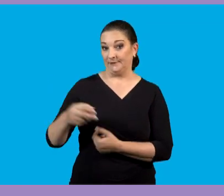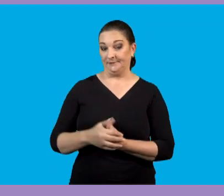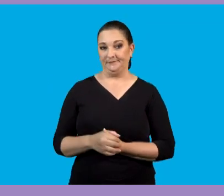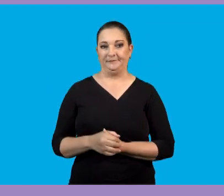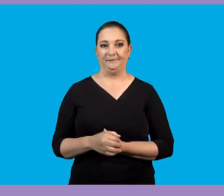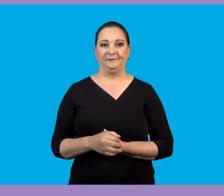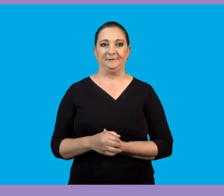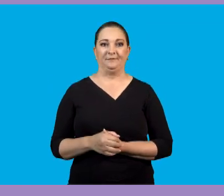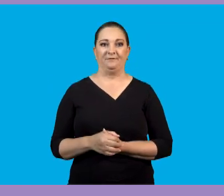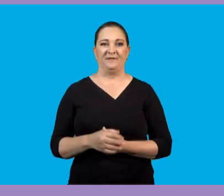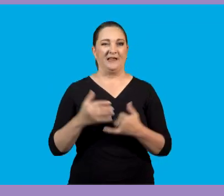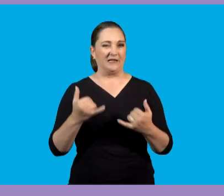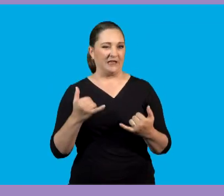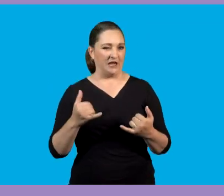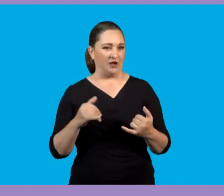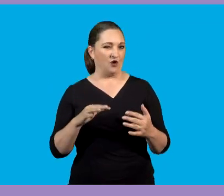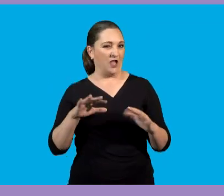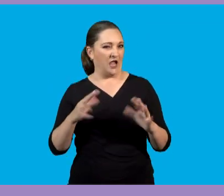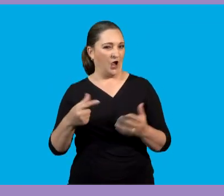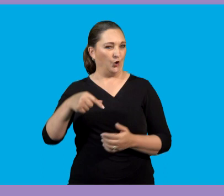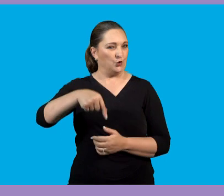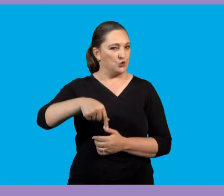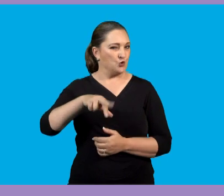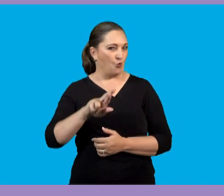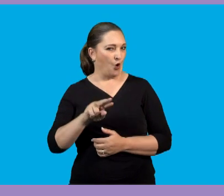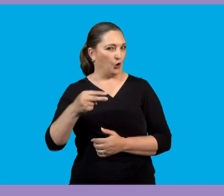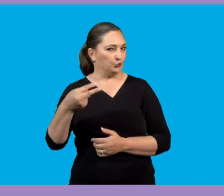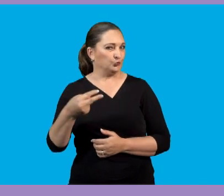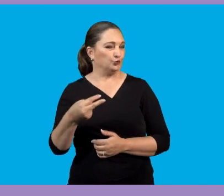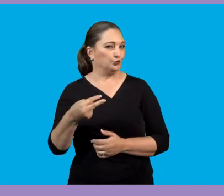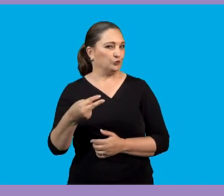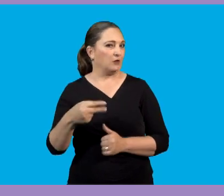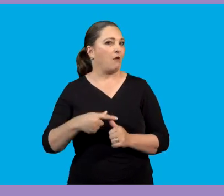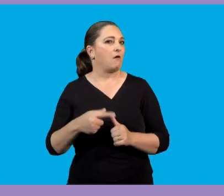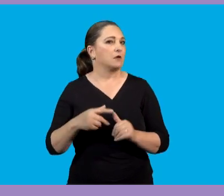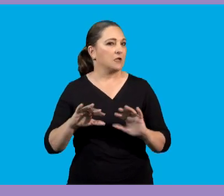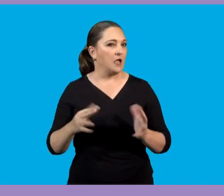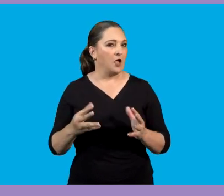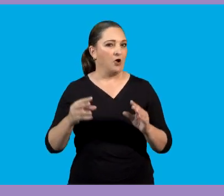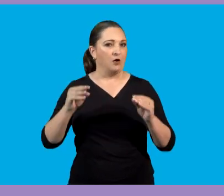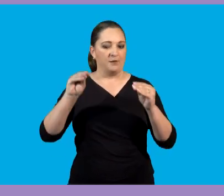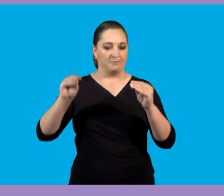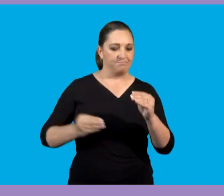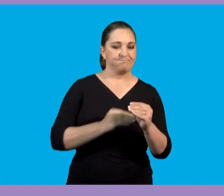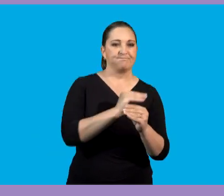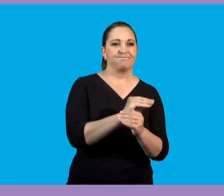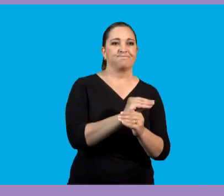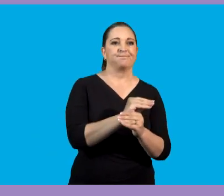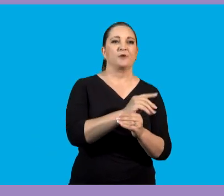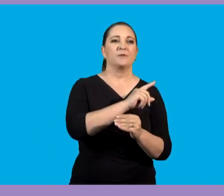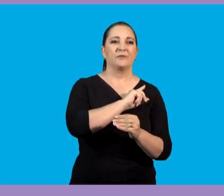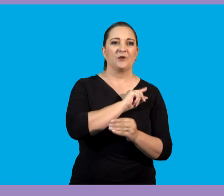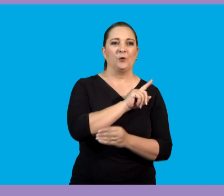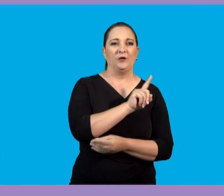squared. And for us to solve for QR squared, we need to use the additive inverse of